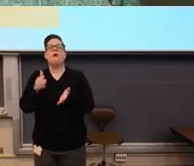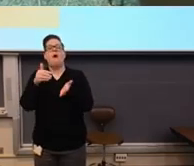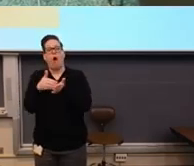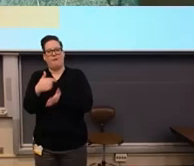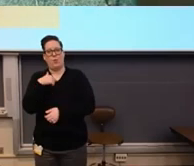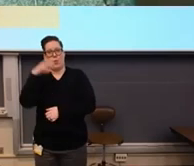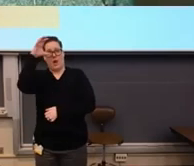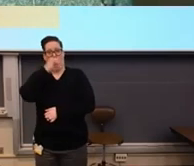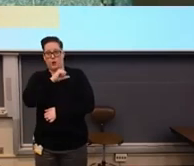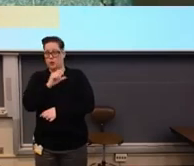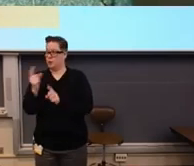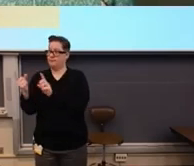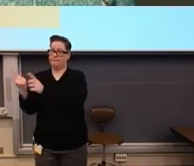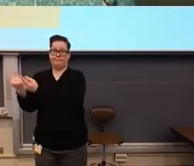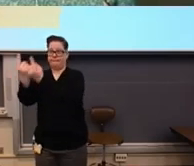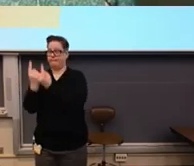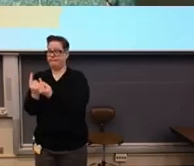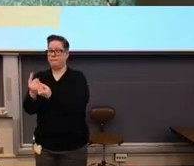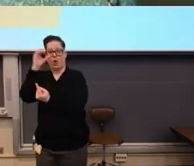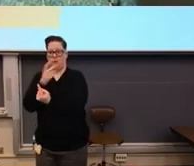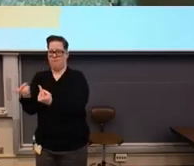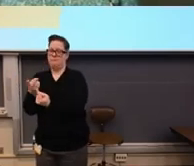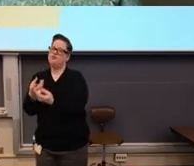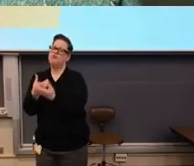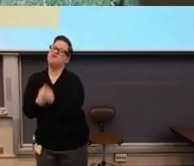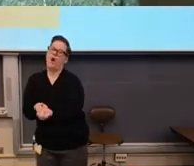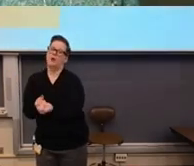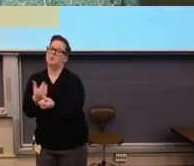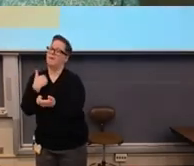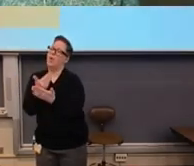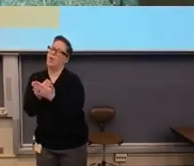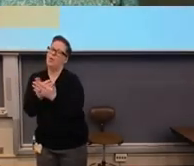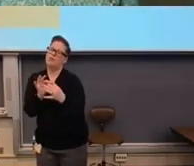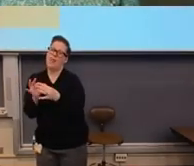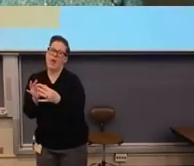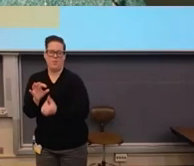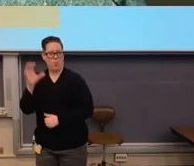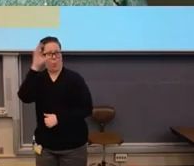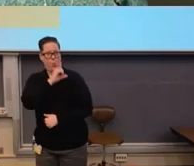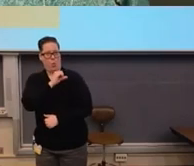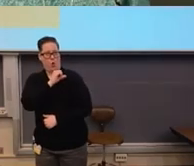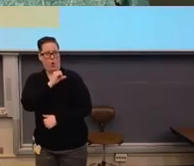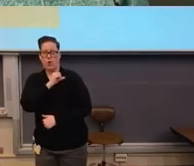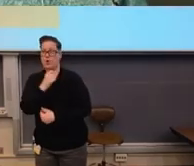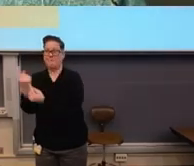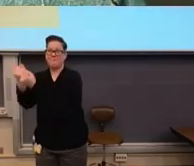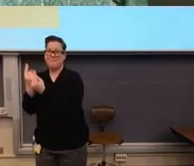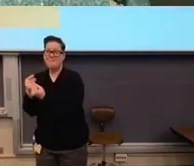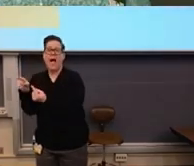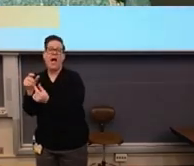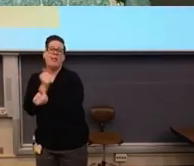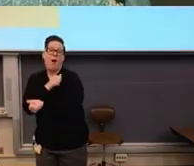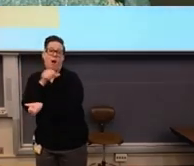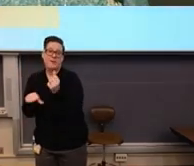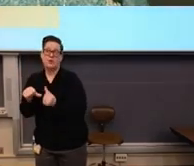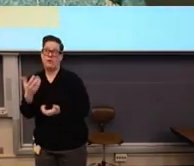close trusting relationships, right? We assume that when a caregiver comes in that they love each other. Might